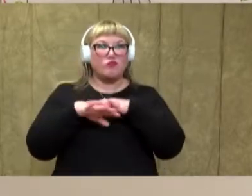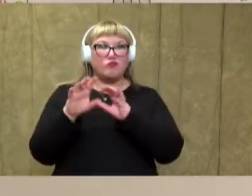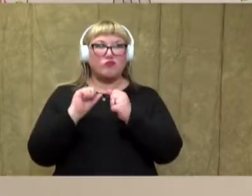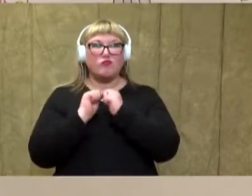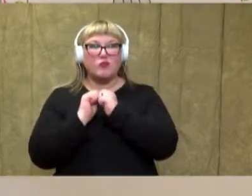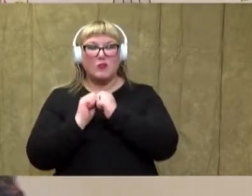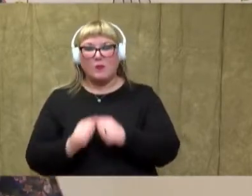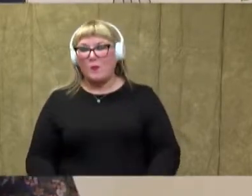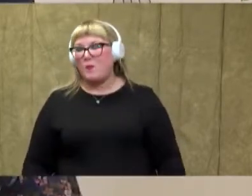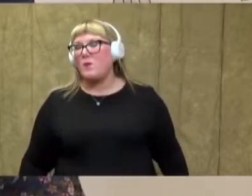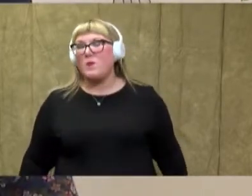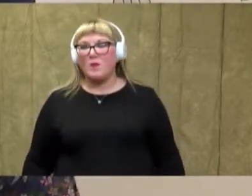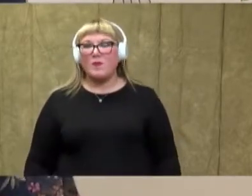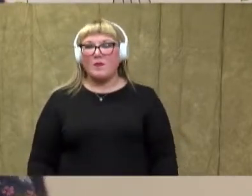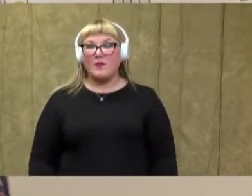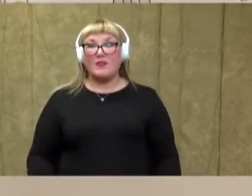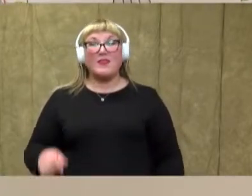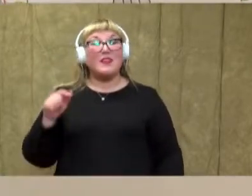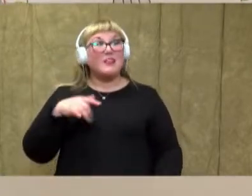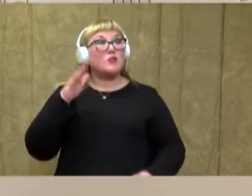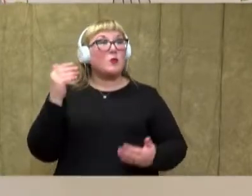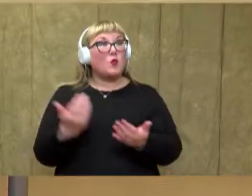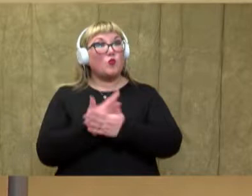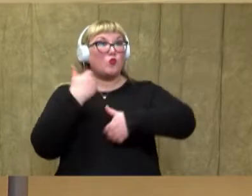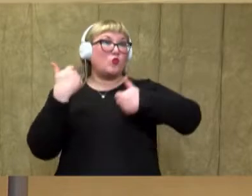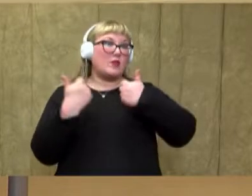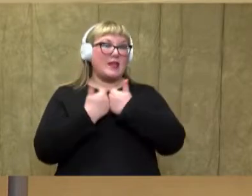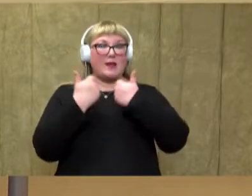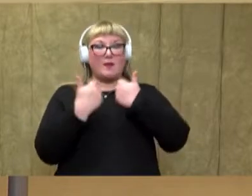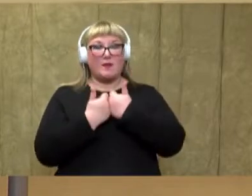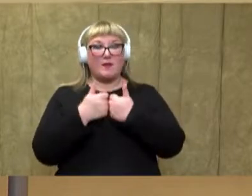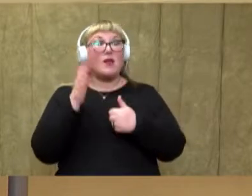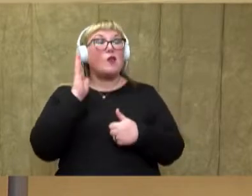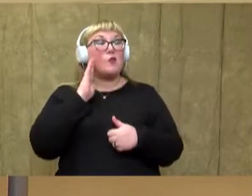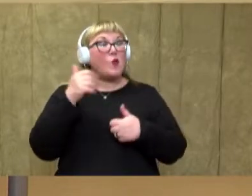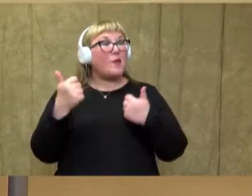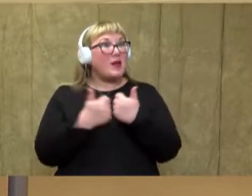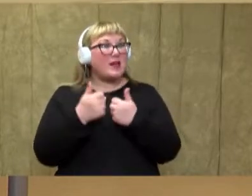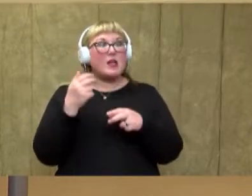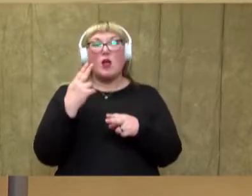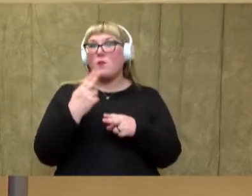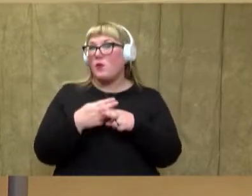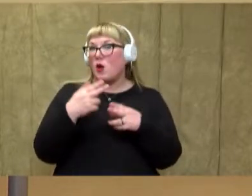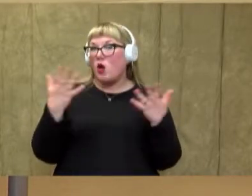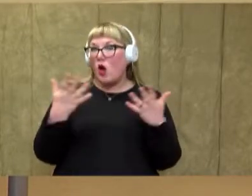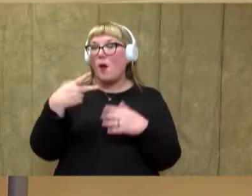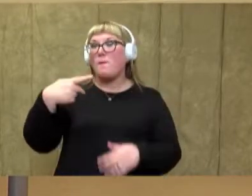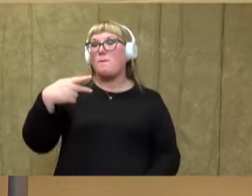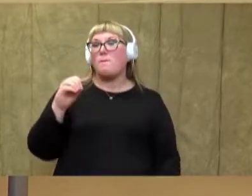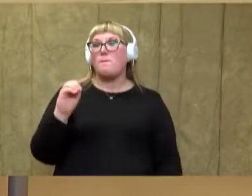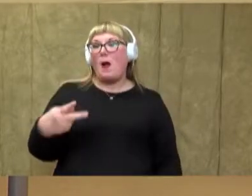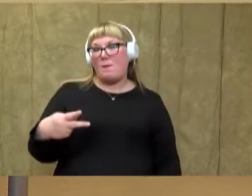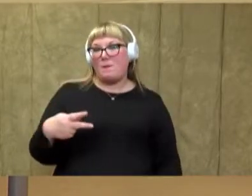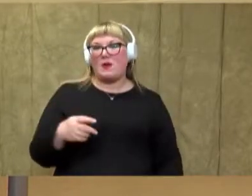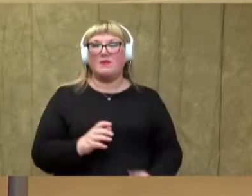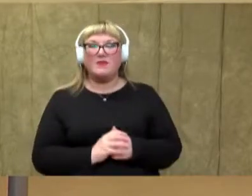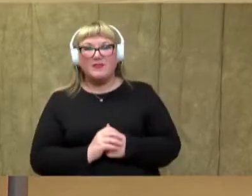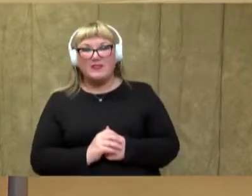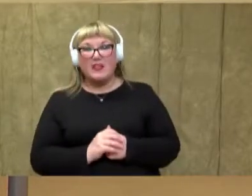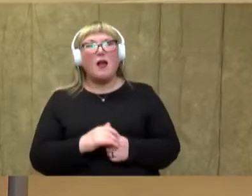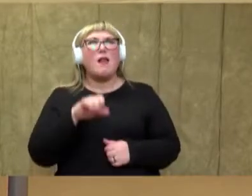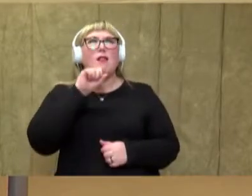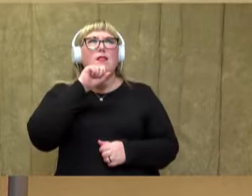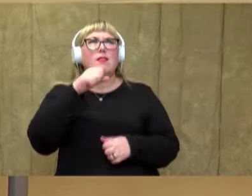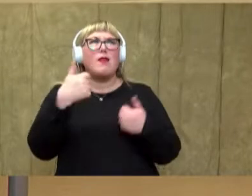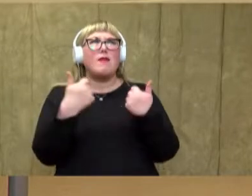different for us, and it's going to be one of our favorite games. And this is going to be a game that I like to call Pop. I love the game